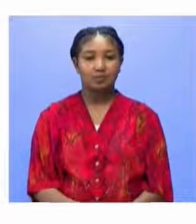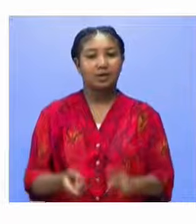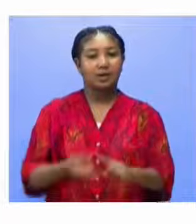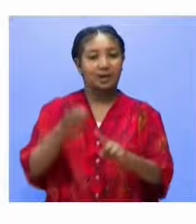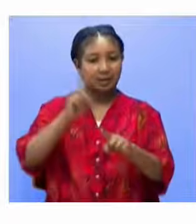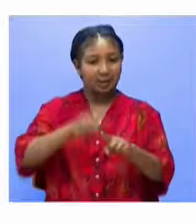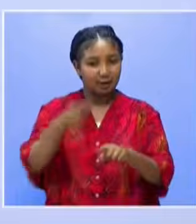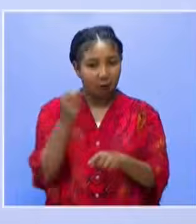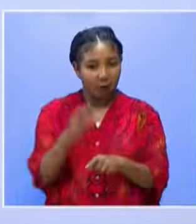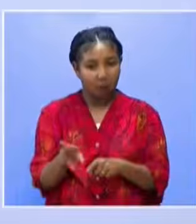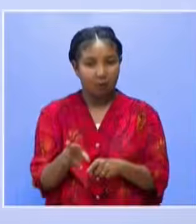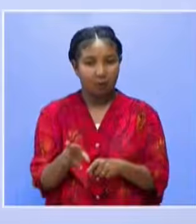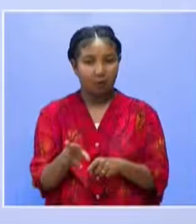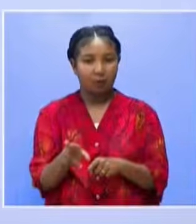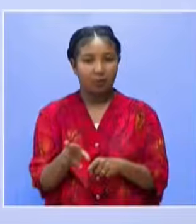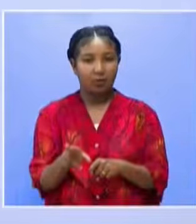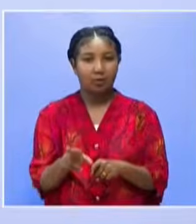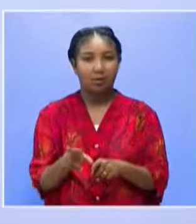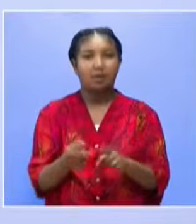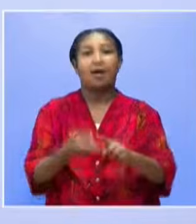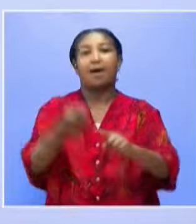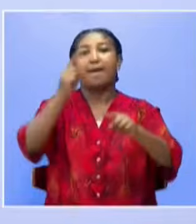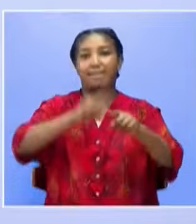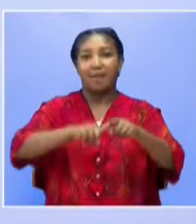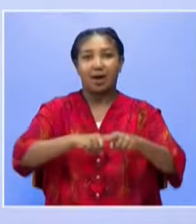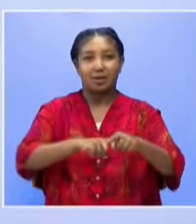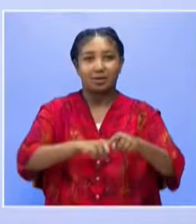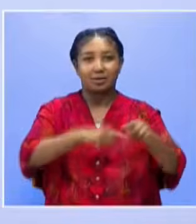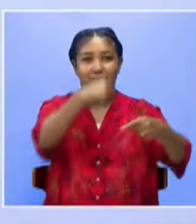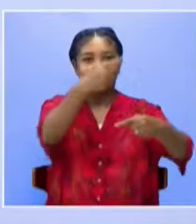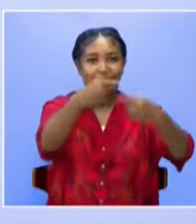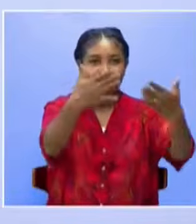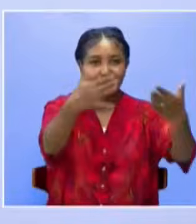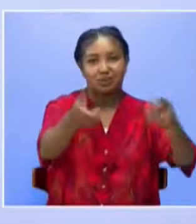Returned or came back.